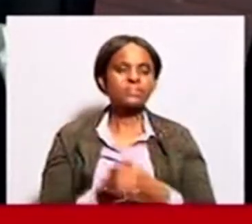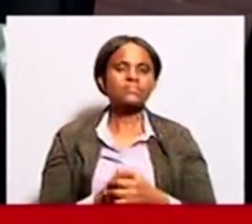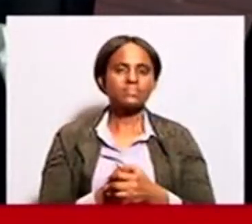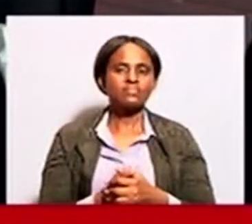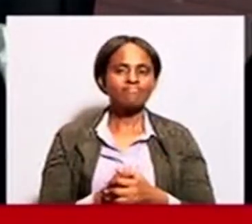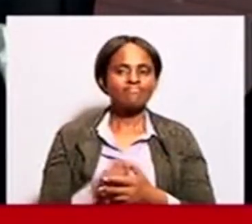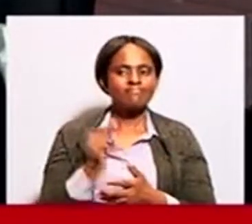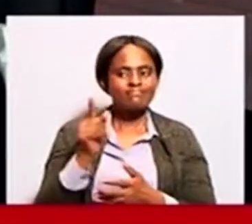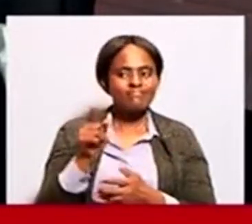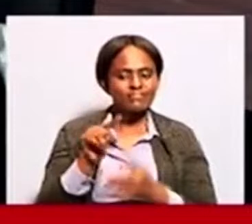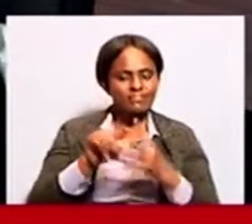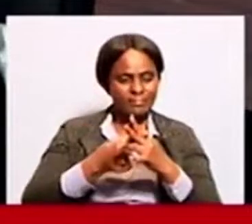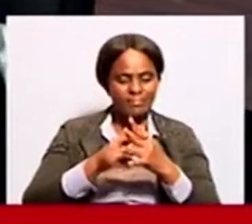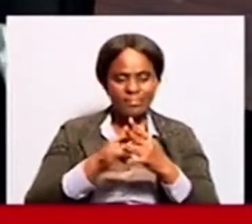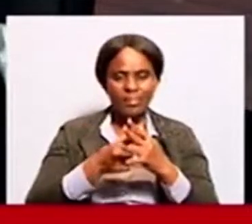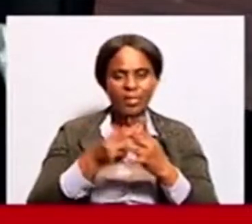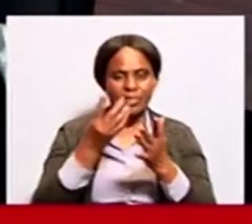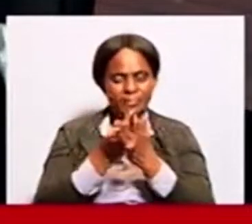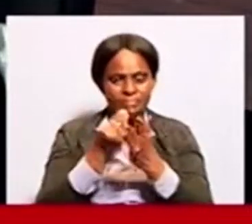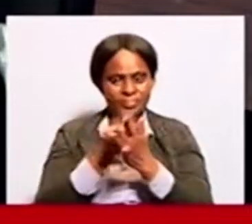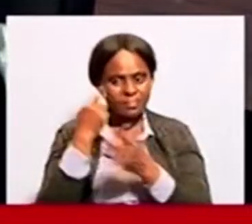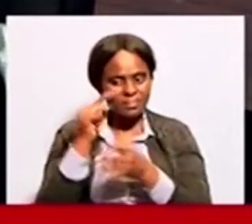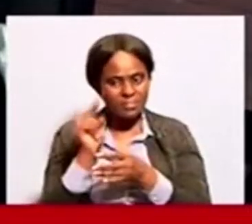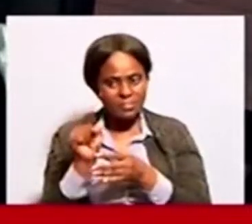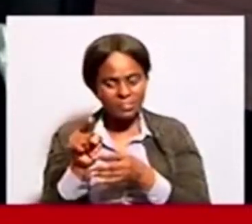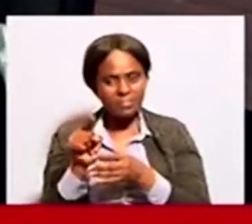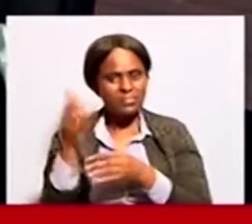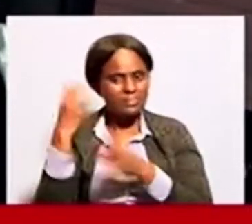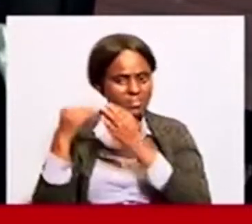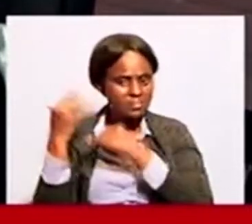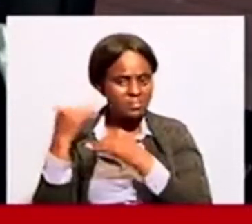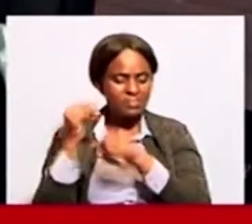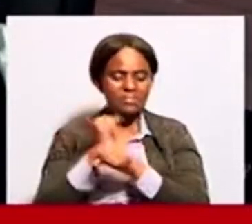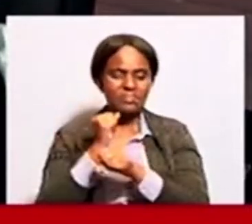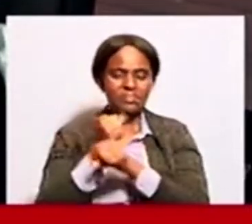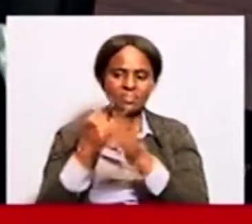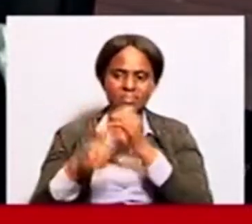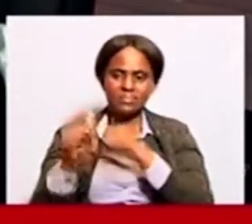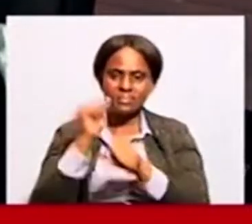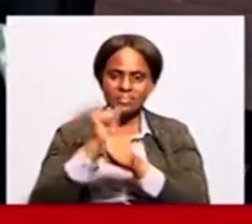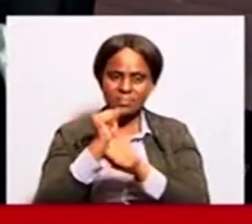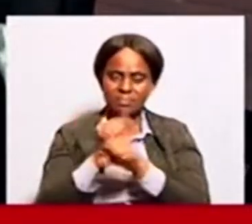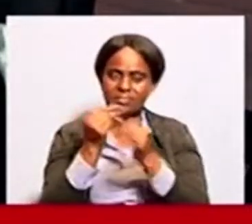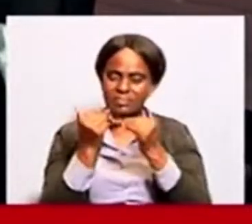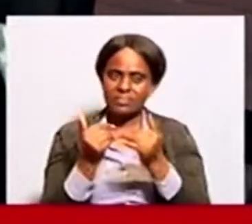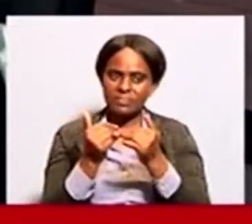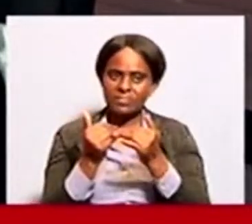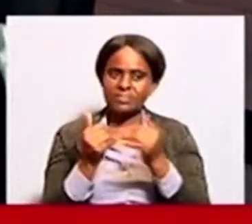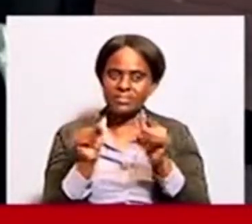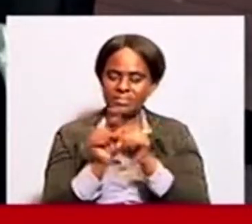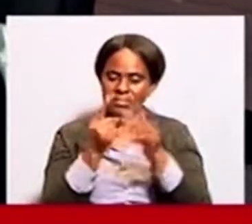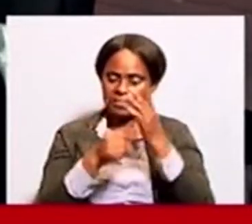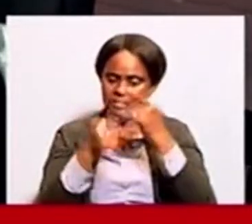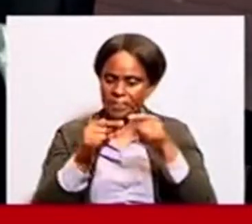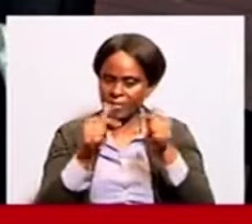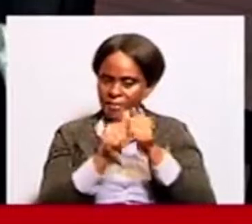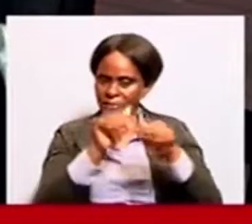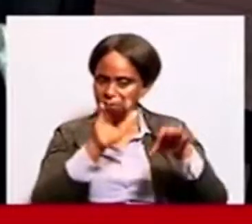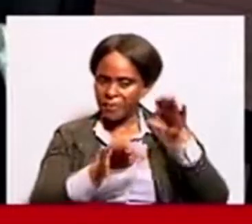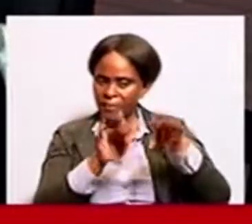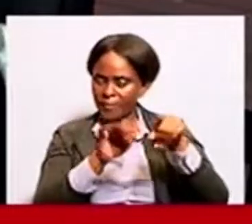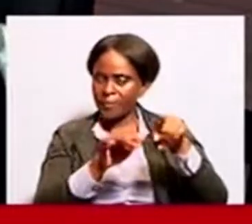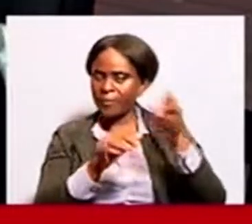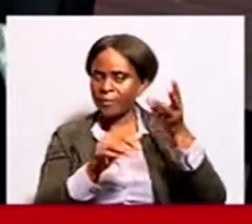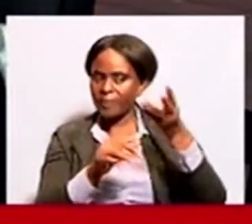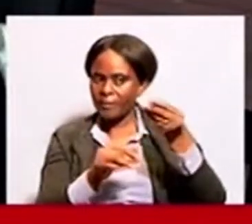What is the source of funding for the outstanding works which you are doing as per now? And what happened to the balance of